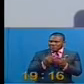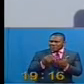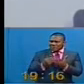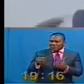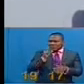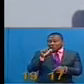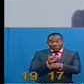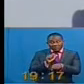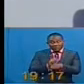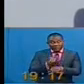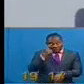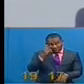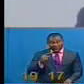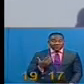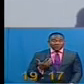earned,